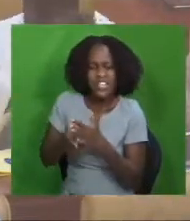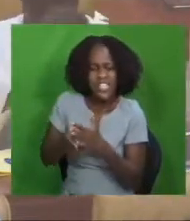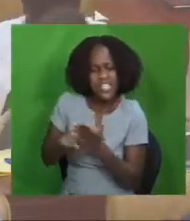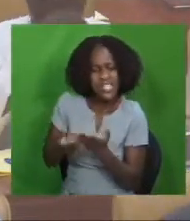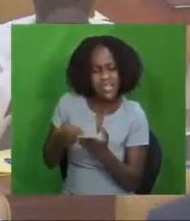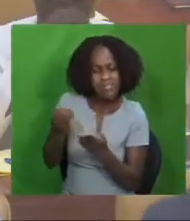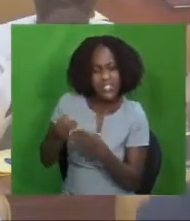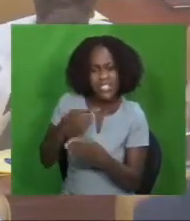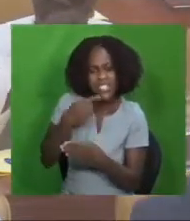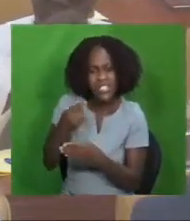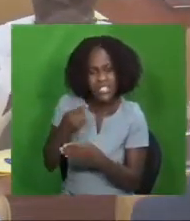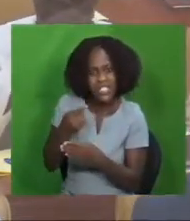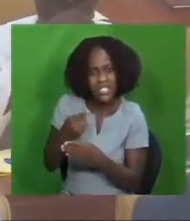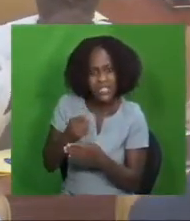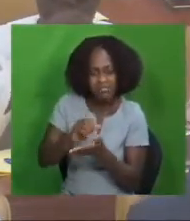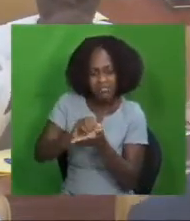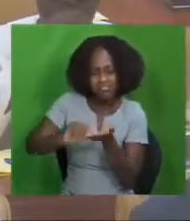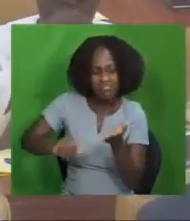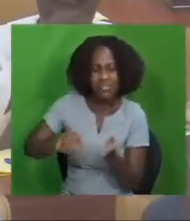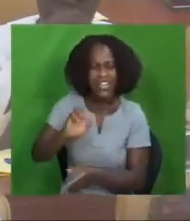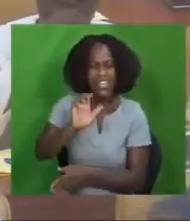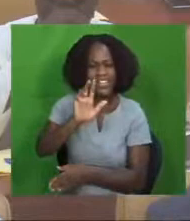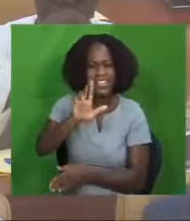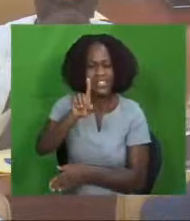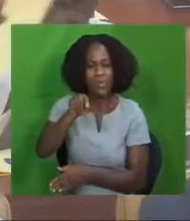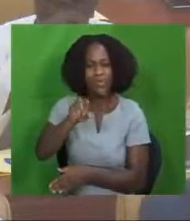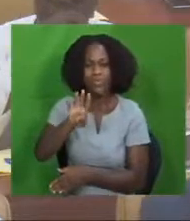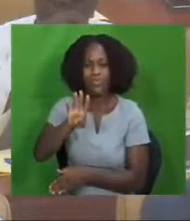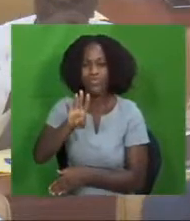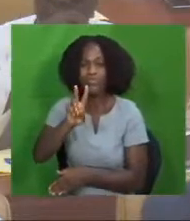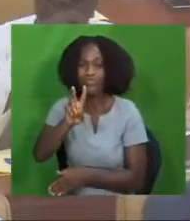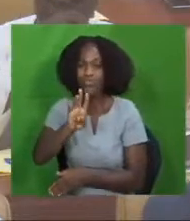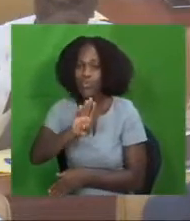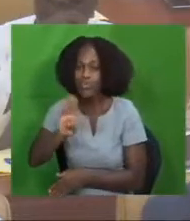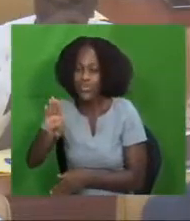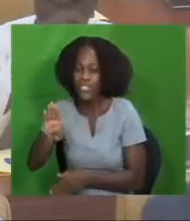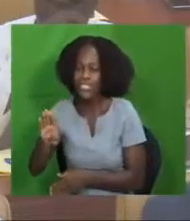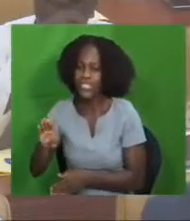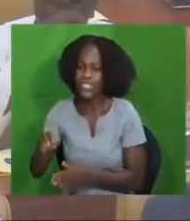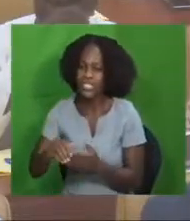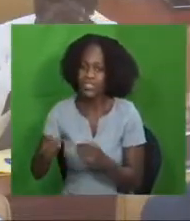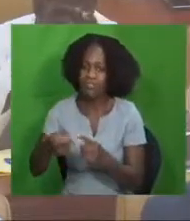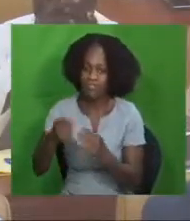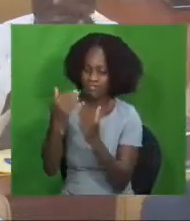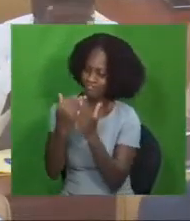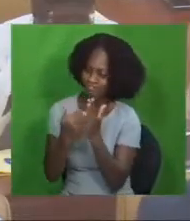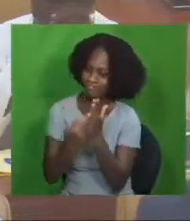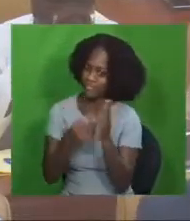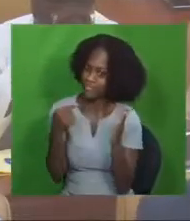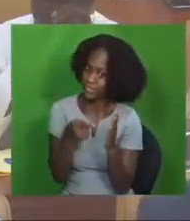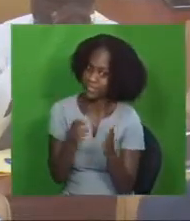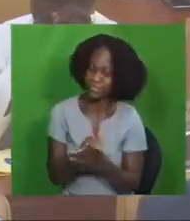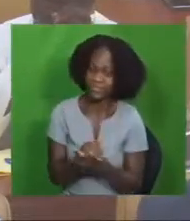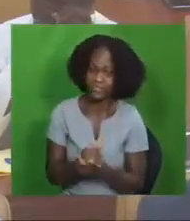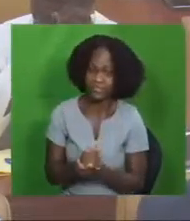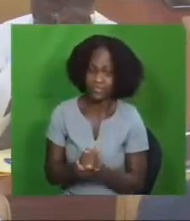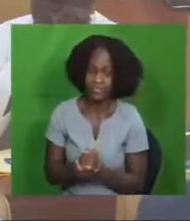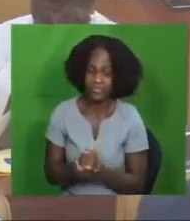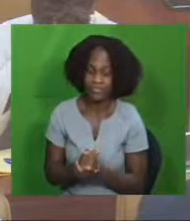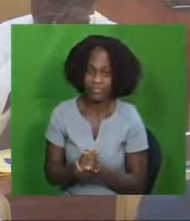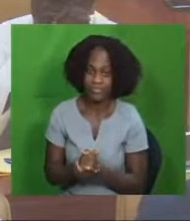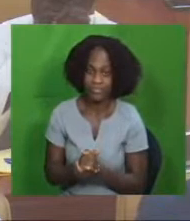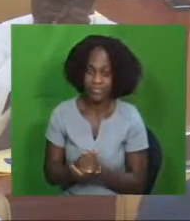cut 31.2 billion Ghana cedis from the budget. Mr. Speaker, your deficit is 37